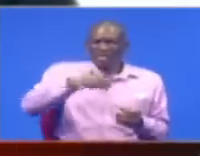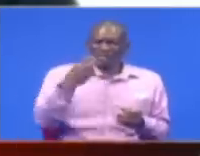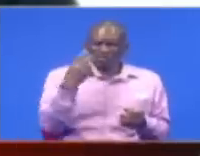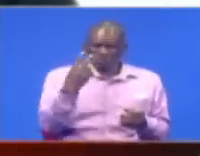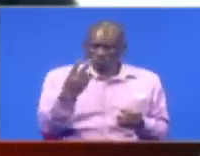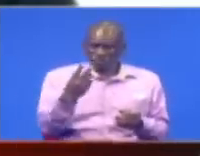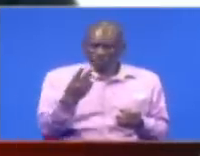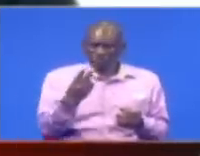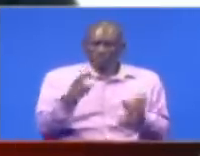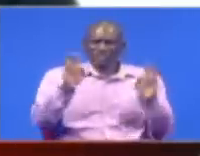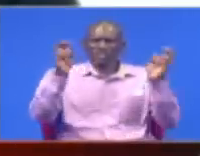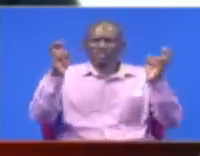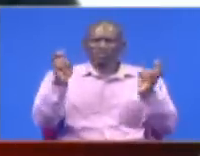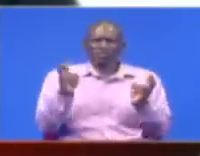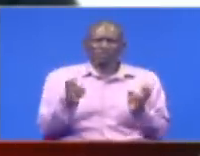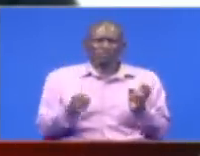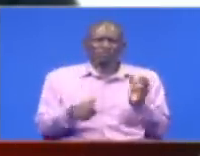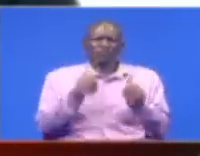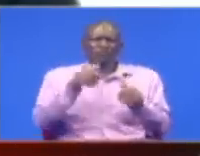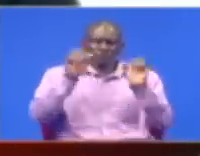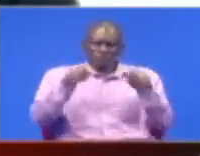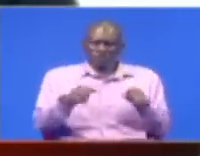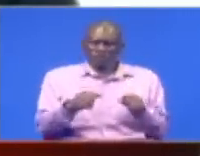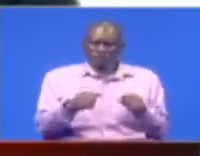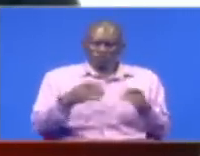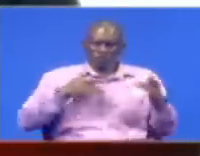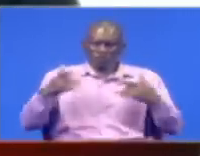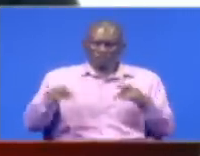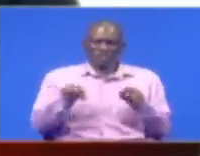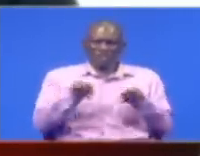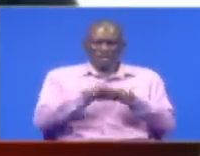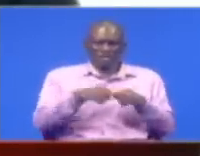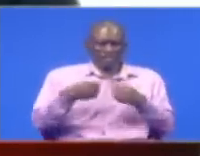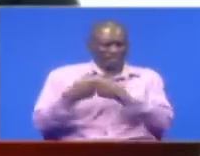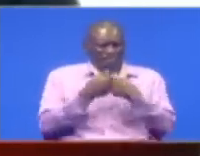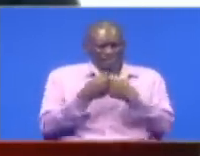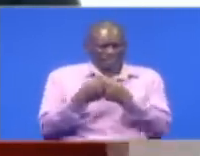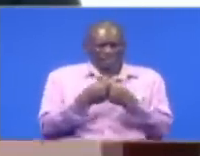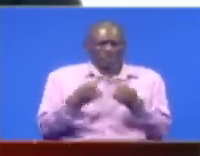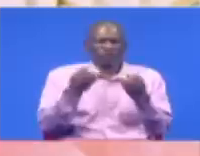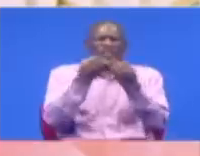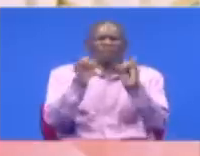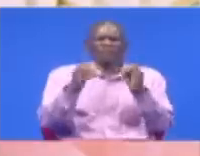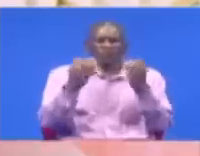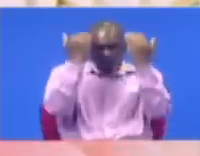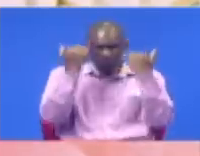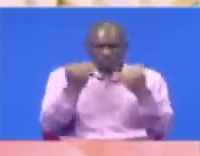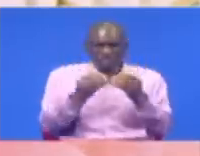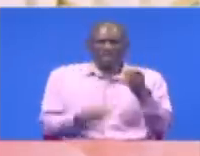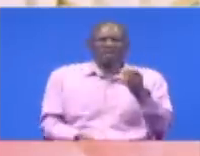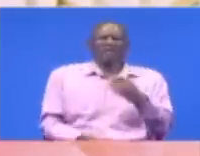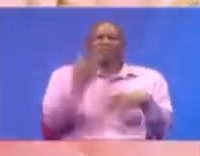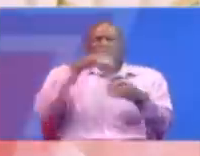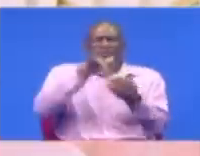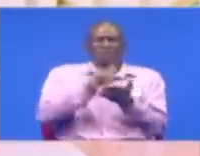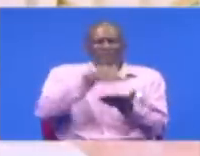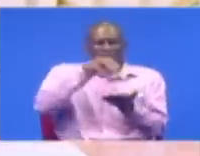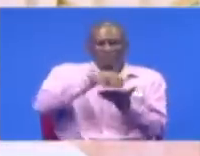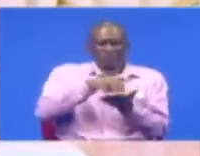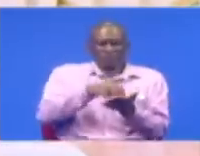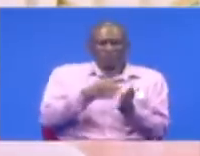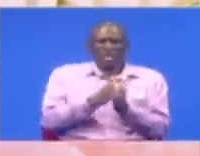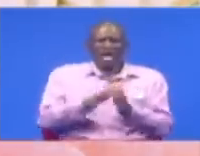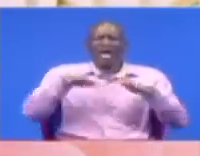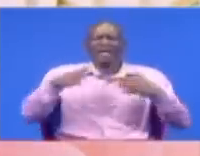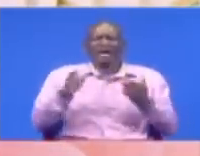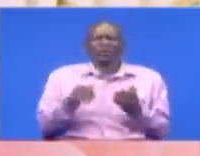the two issues you consider an impediment to the independence of the judiciary arising out of that situation, and